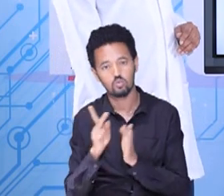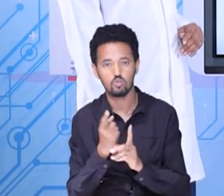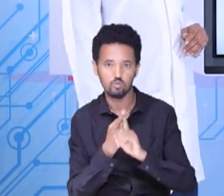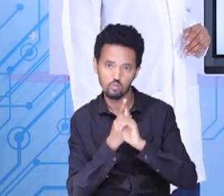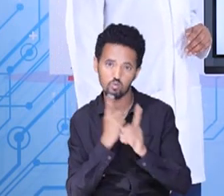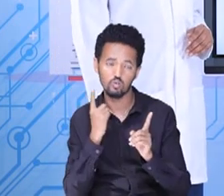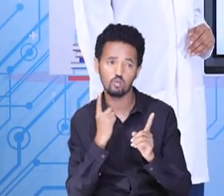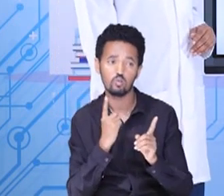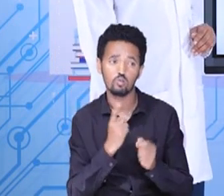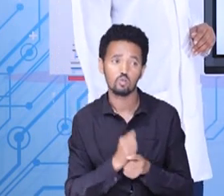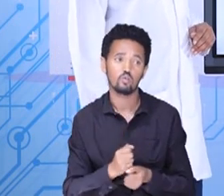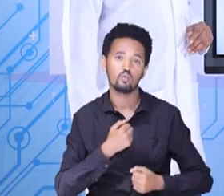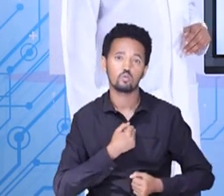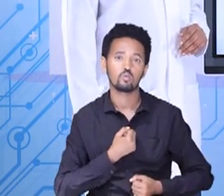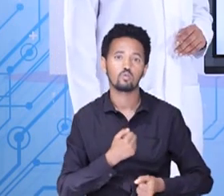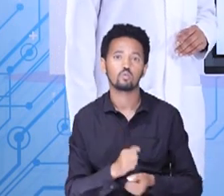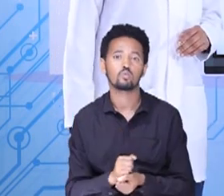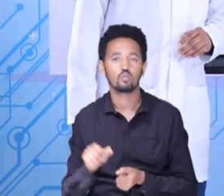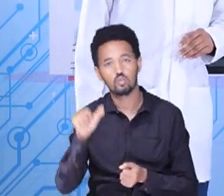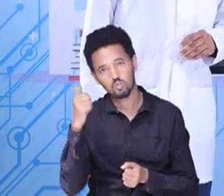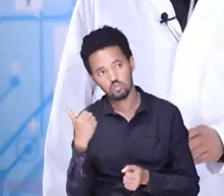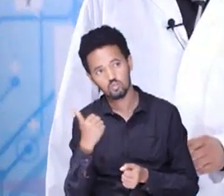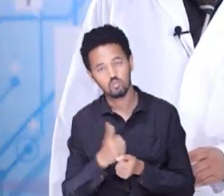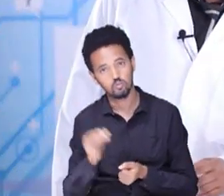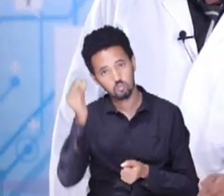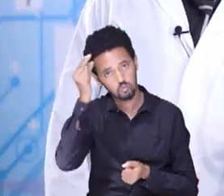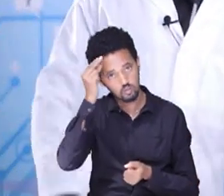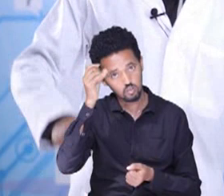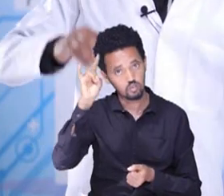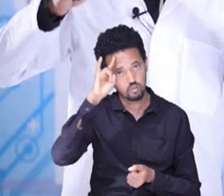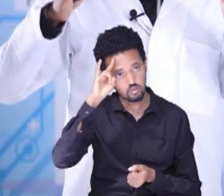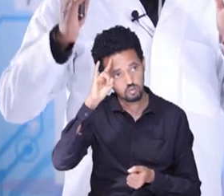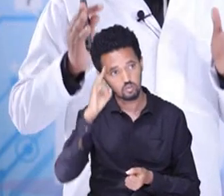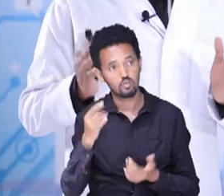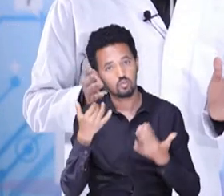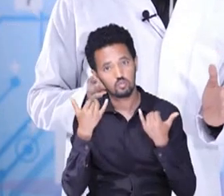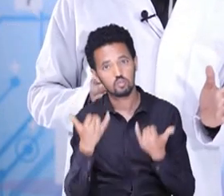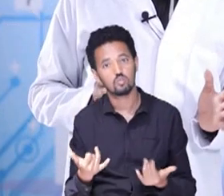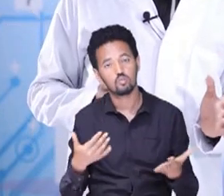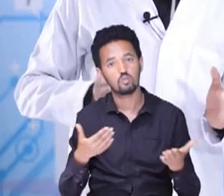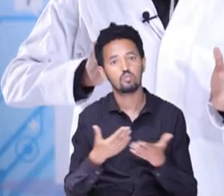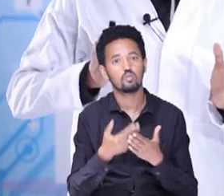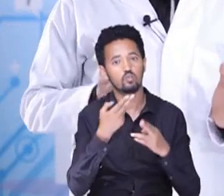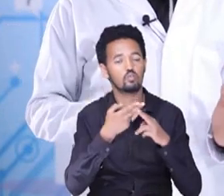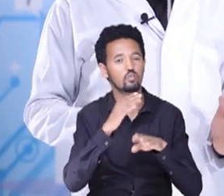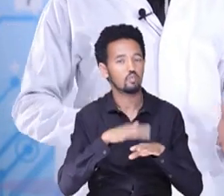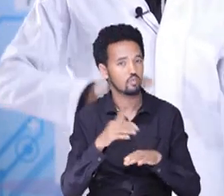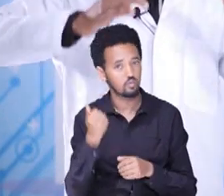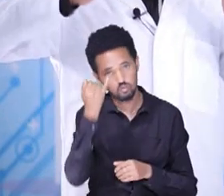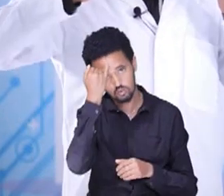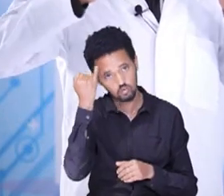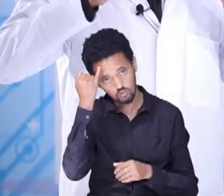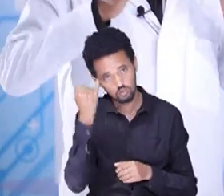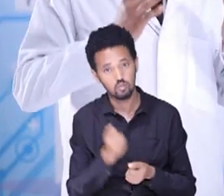out with the police. The other one, Balai Zallaka, he was the known patriot during Italian occupation.